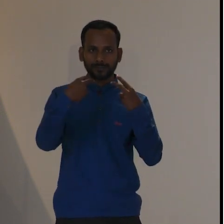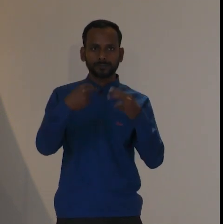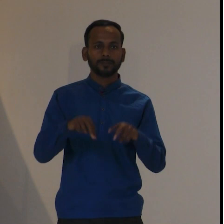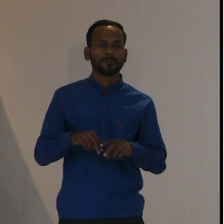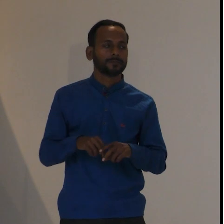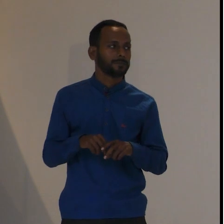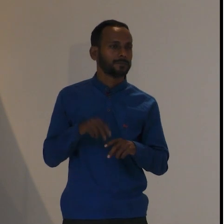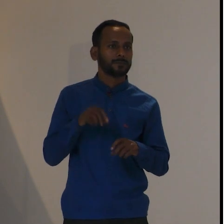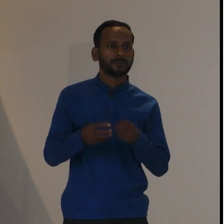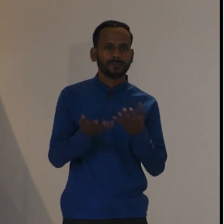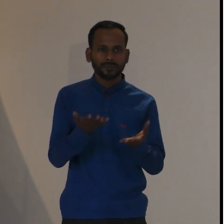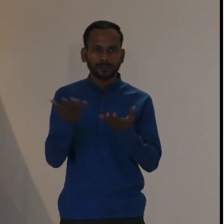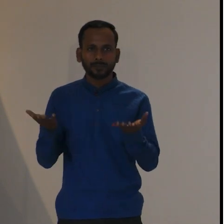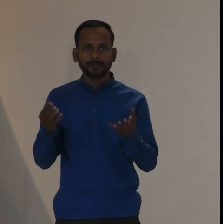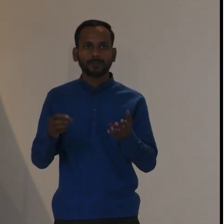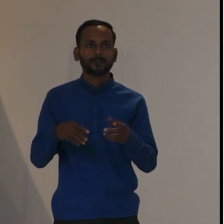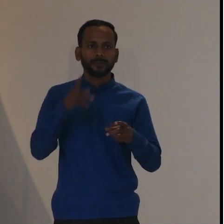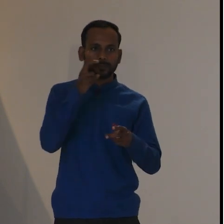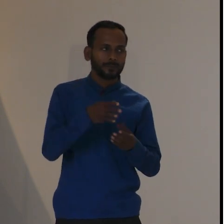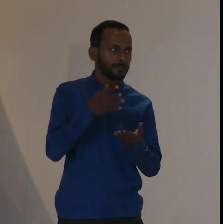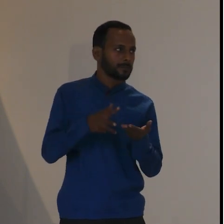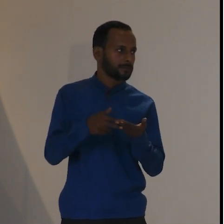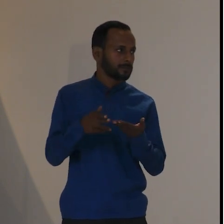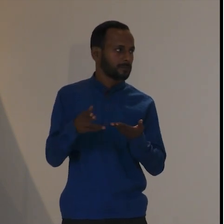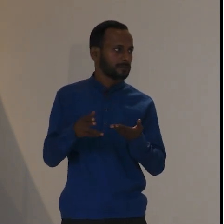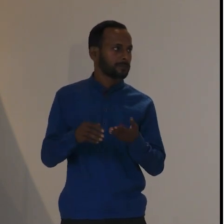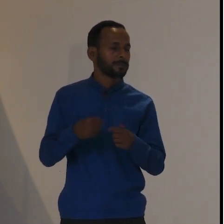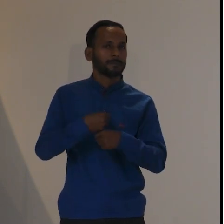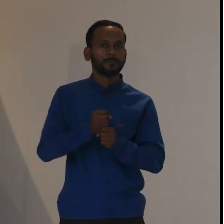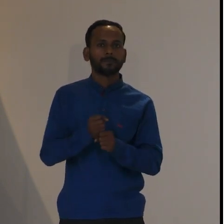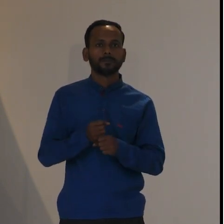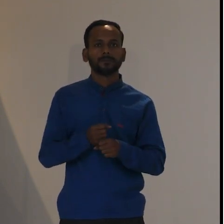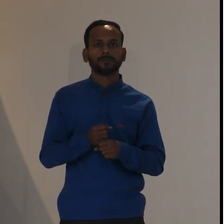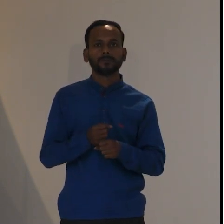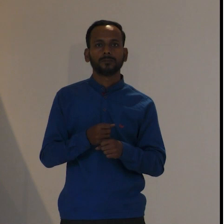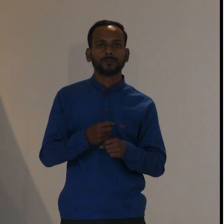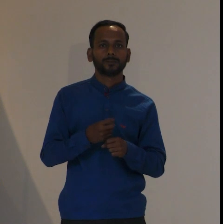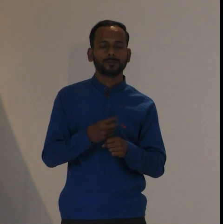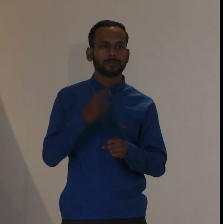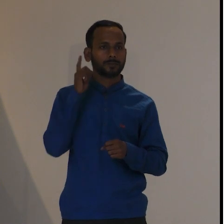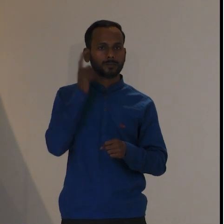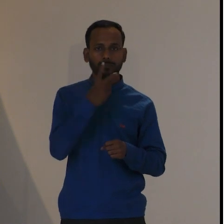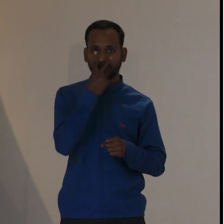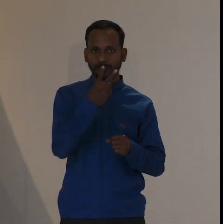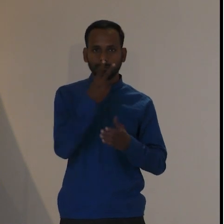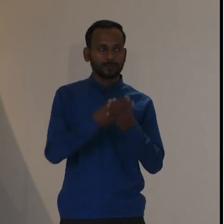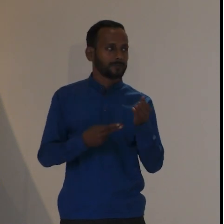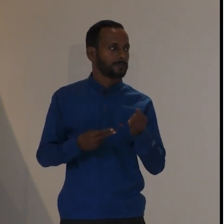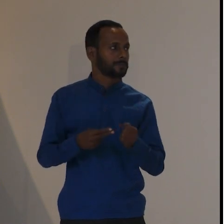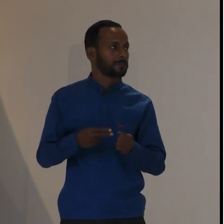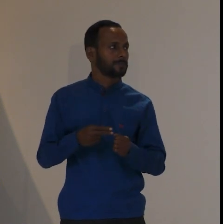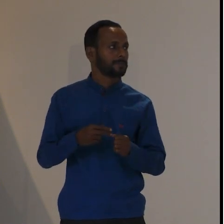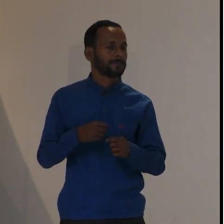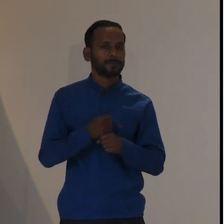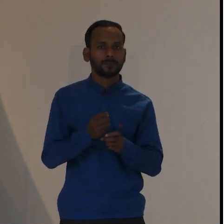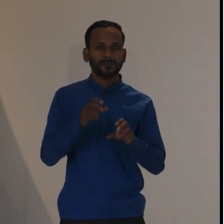through text-heavy material and making through audiovisual experience. As you can see, this is the Women